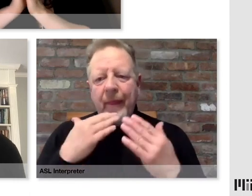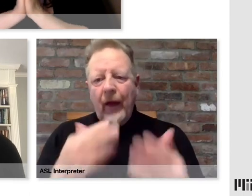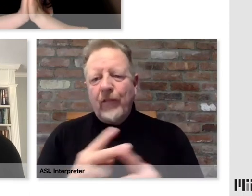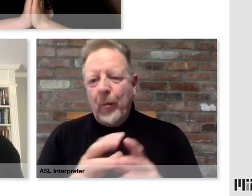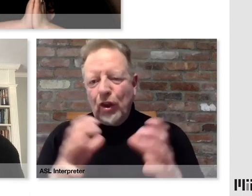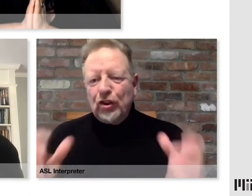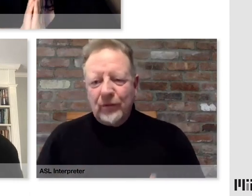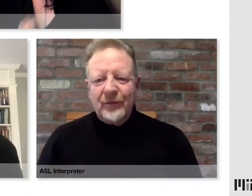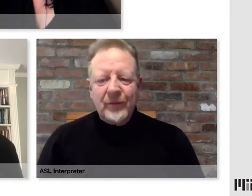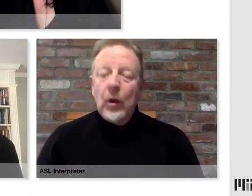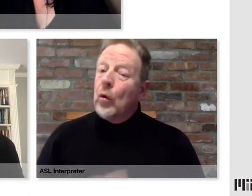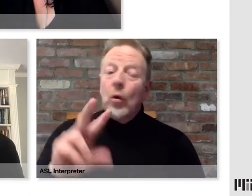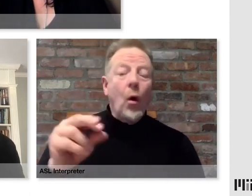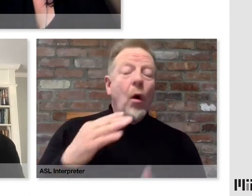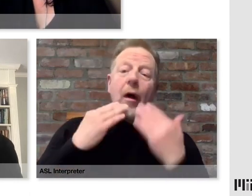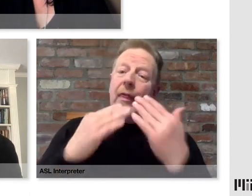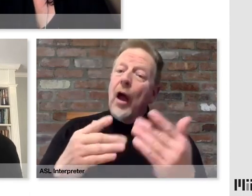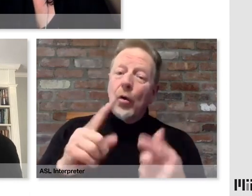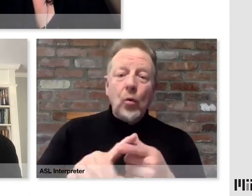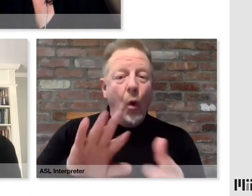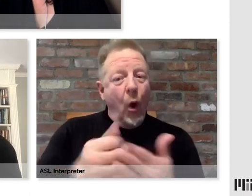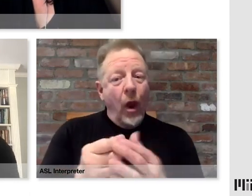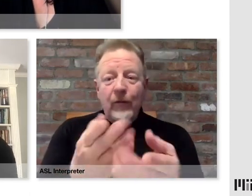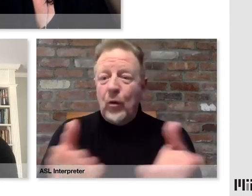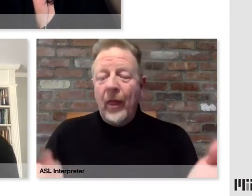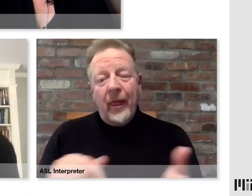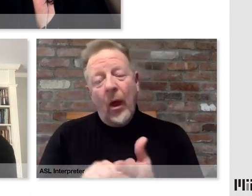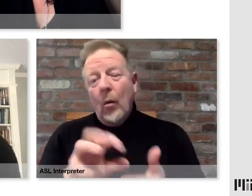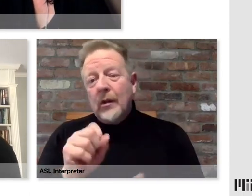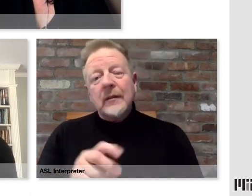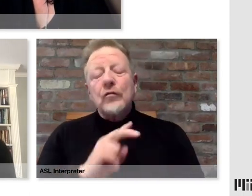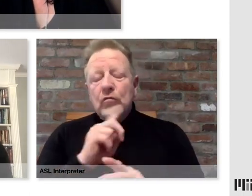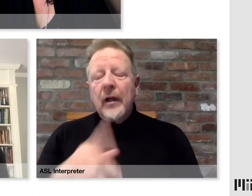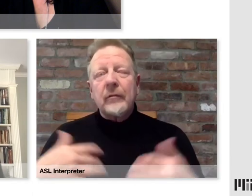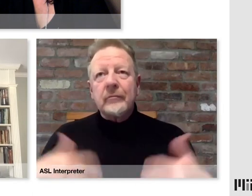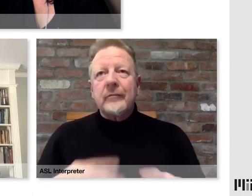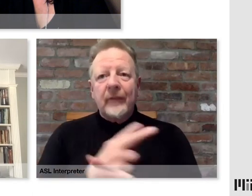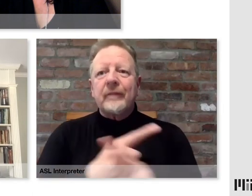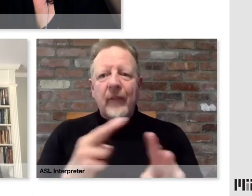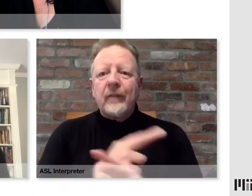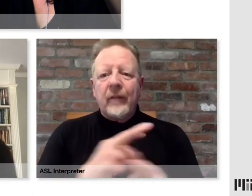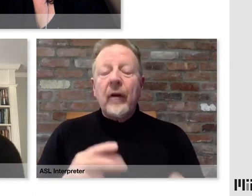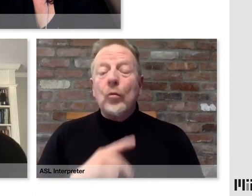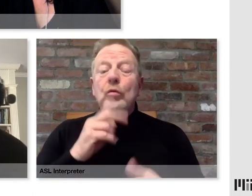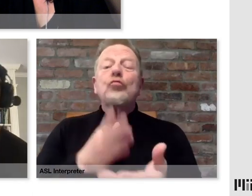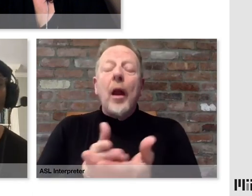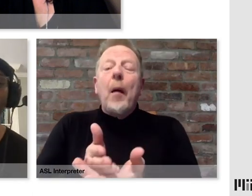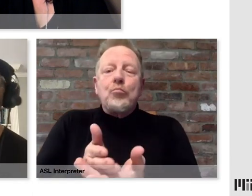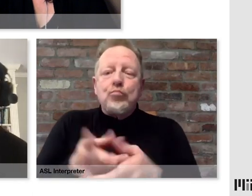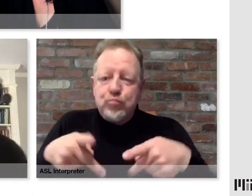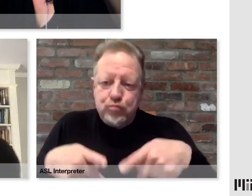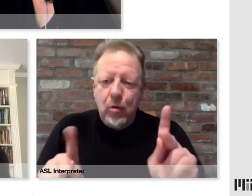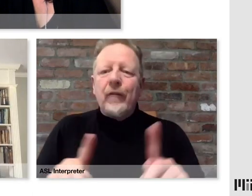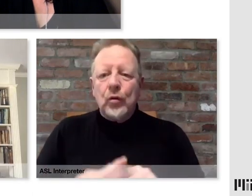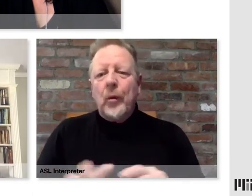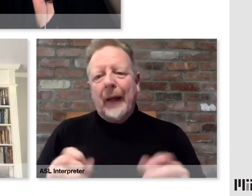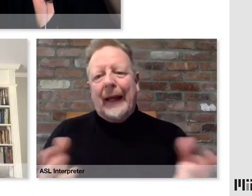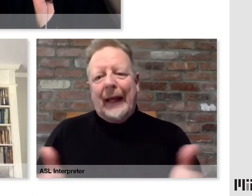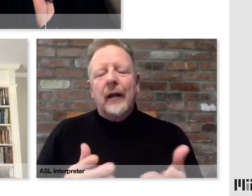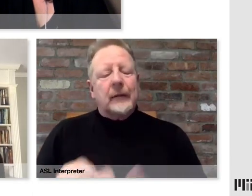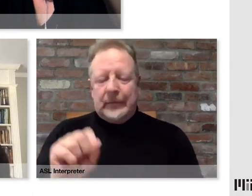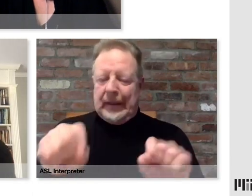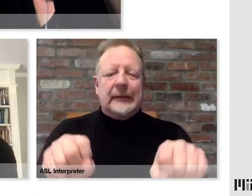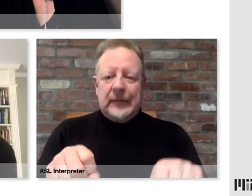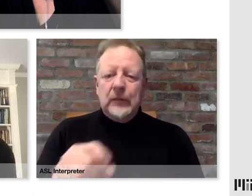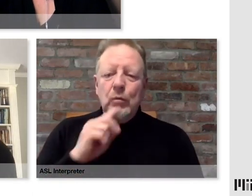No, thank you to all of you. Thank you. That was absolutely a real privilege. Amazing. Pleasure. Yeah. Amazing. Privilege indeed.